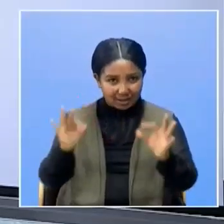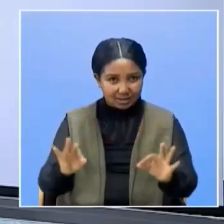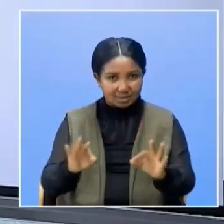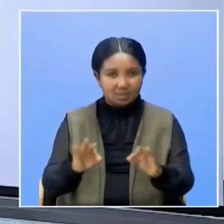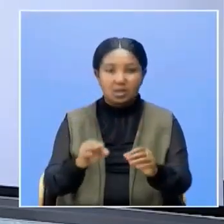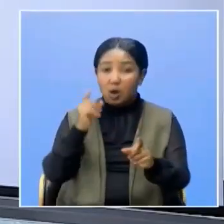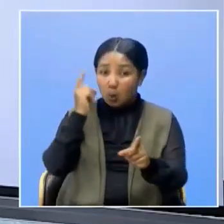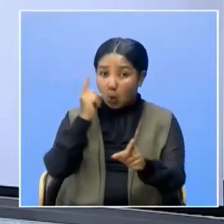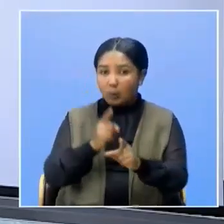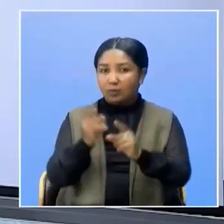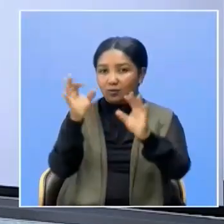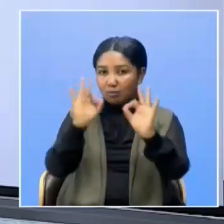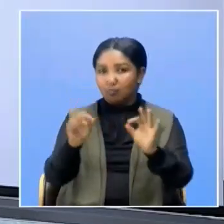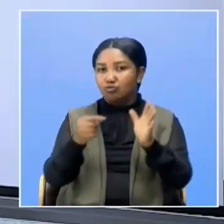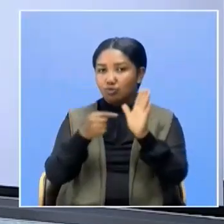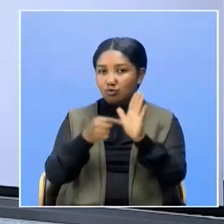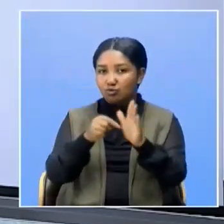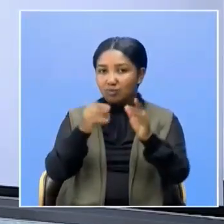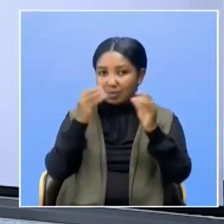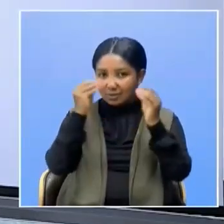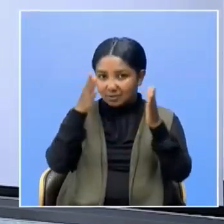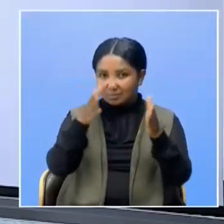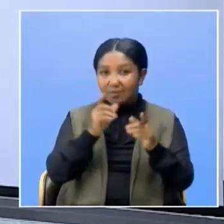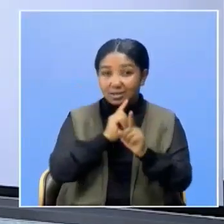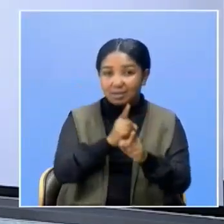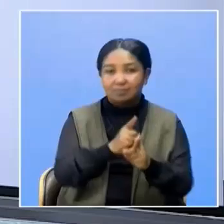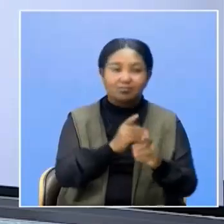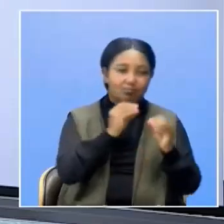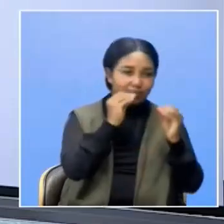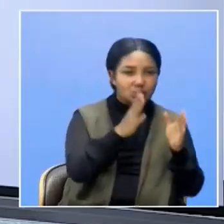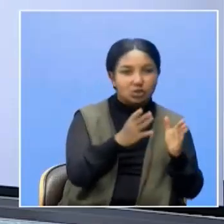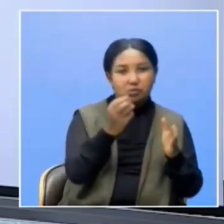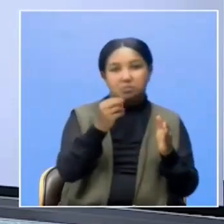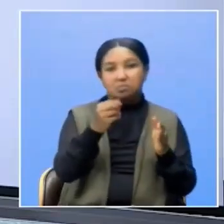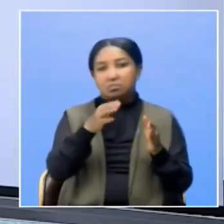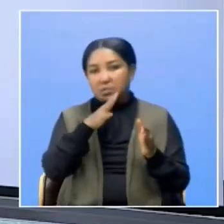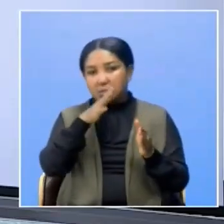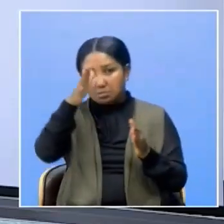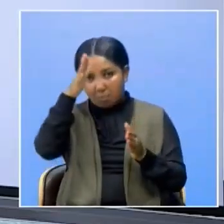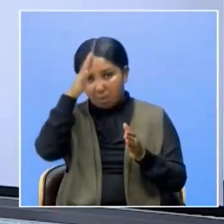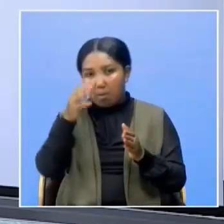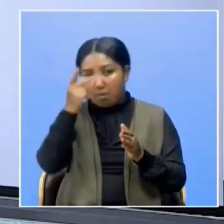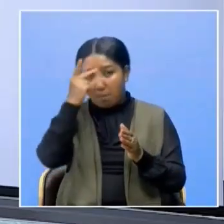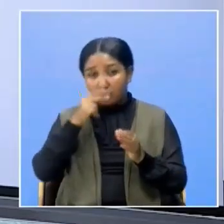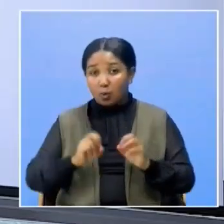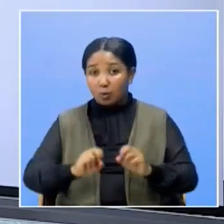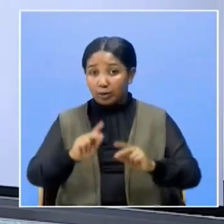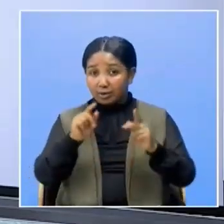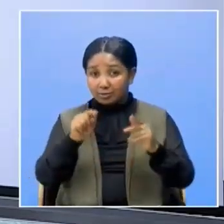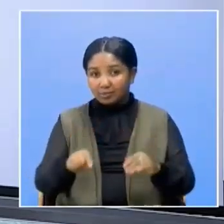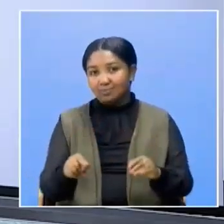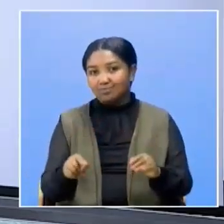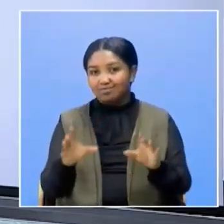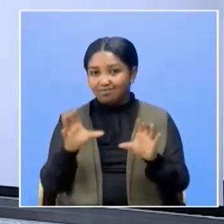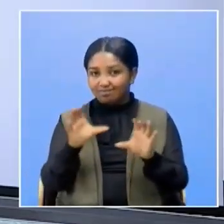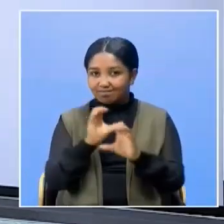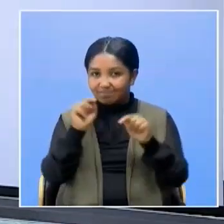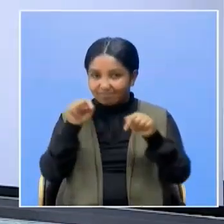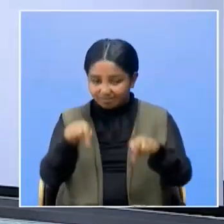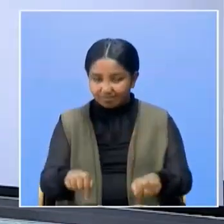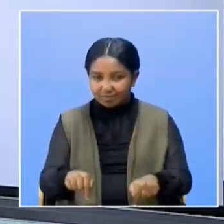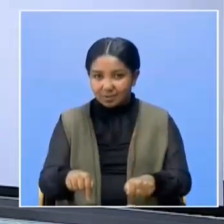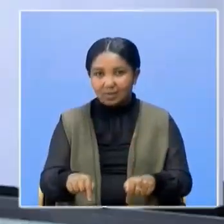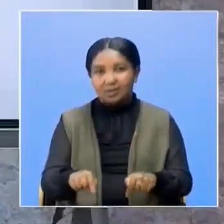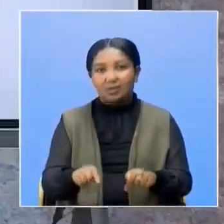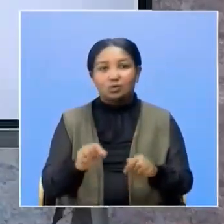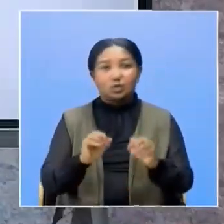a correct form and show your answers, your parents, your teachers, or your mentors. All right? So that's all what we have for today,